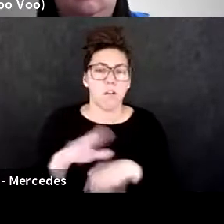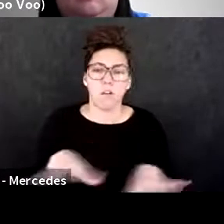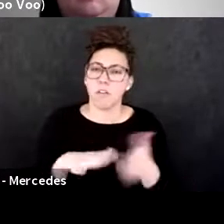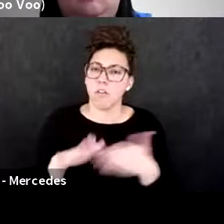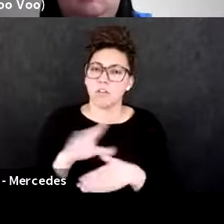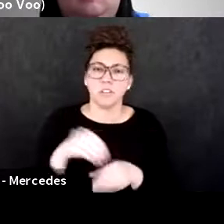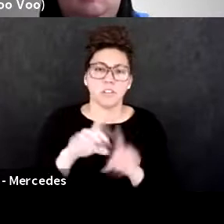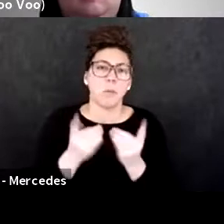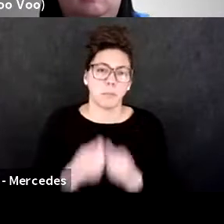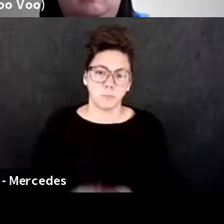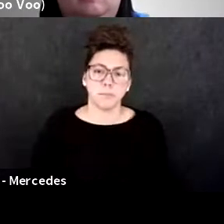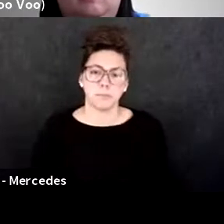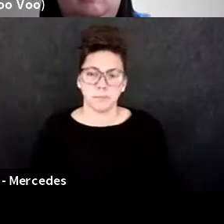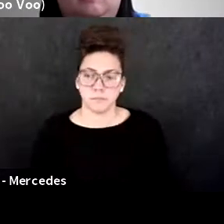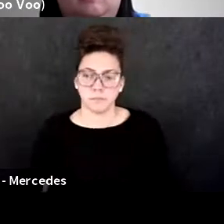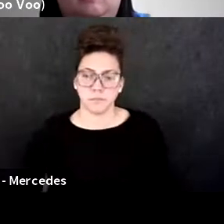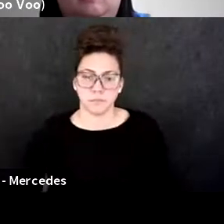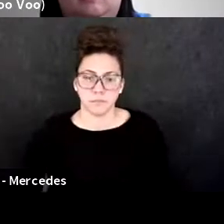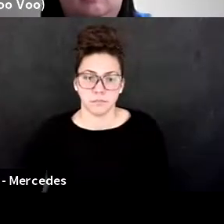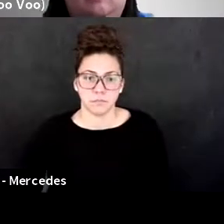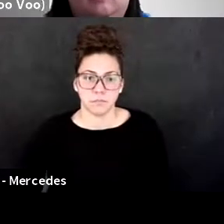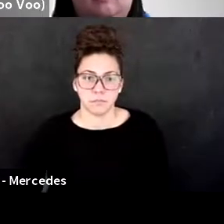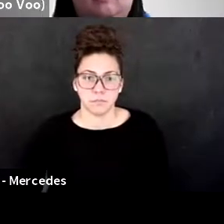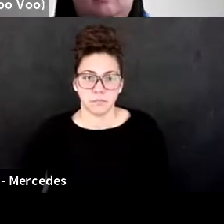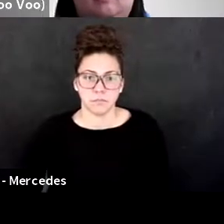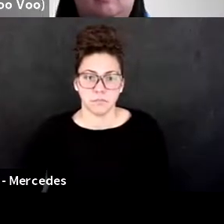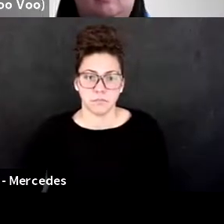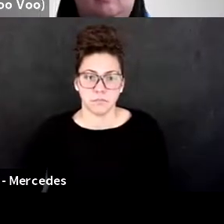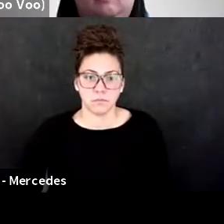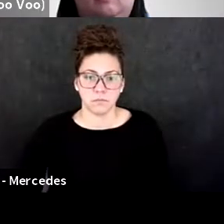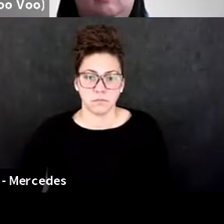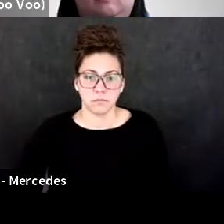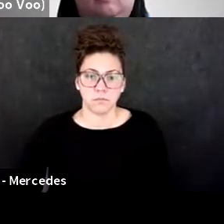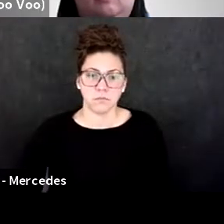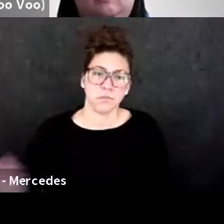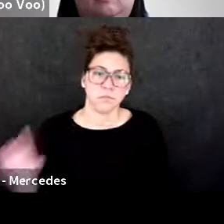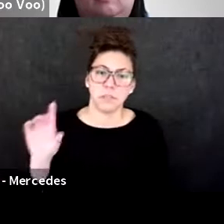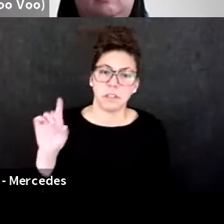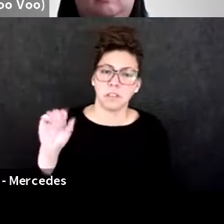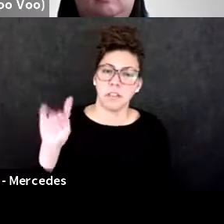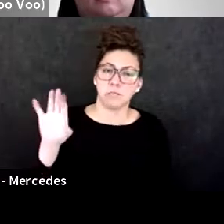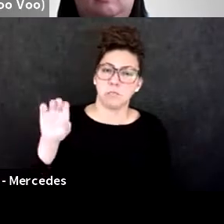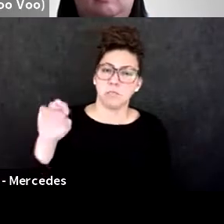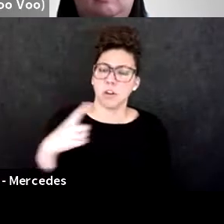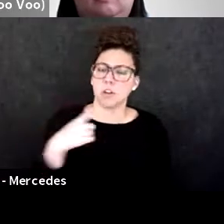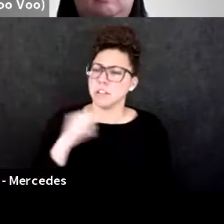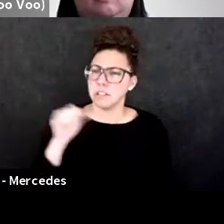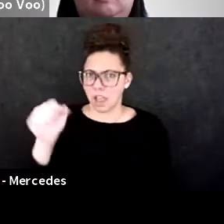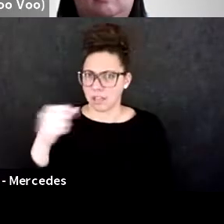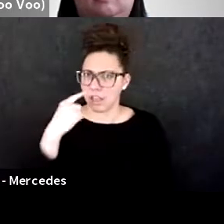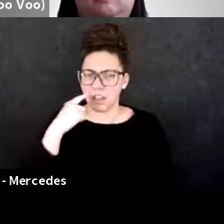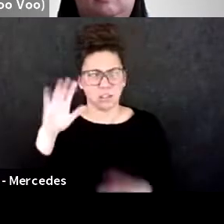your department. I would like to echo that. I think it's very important to maintain the Asian American